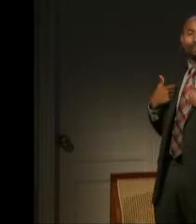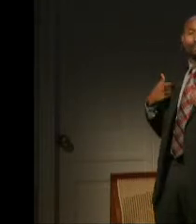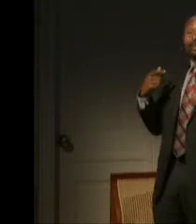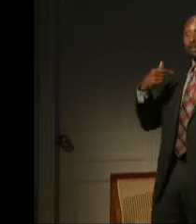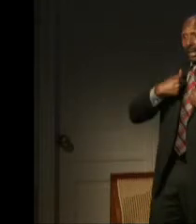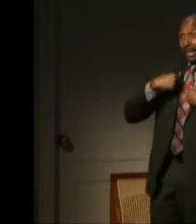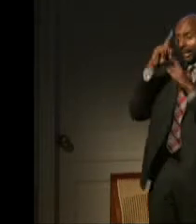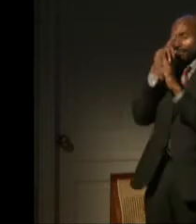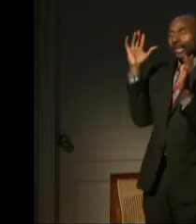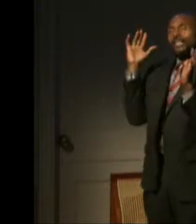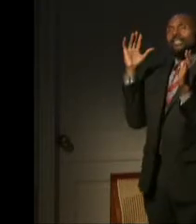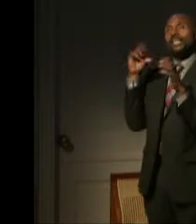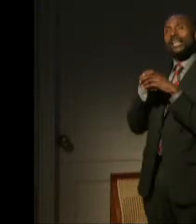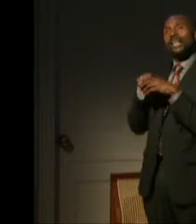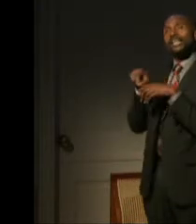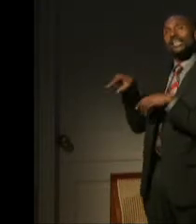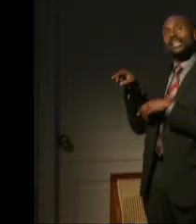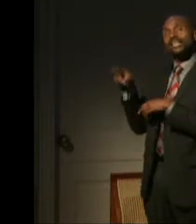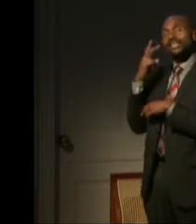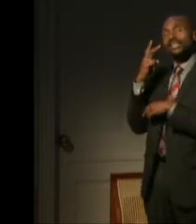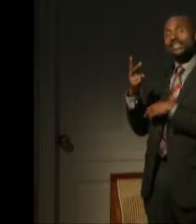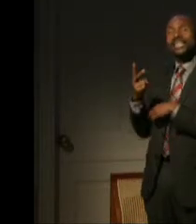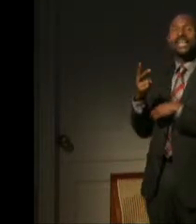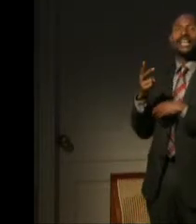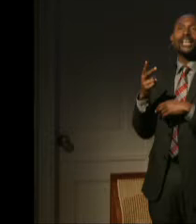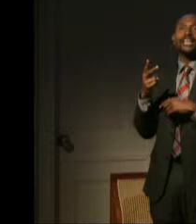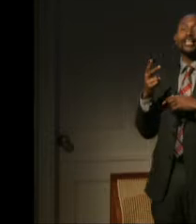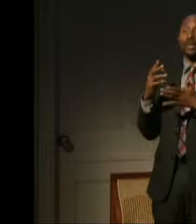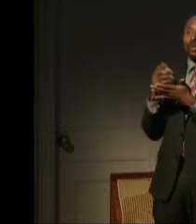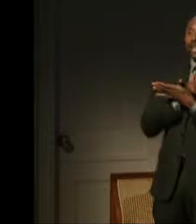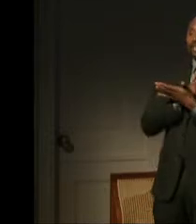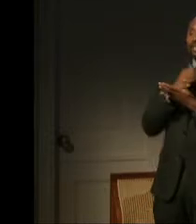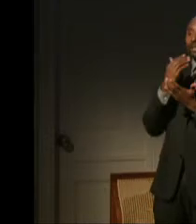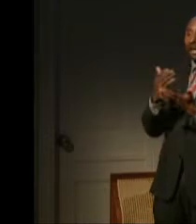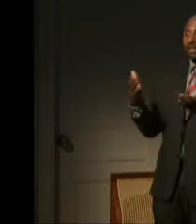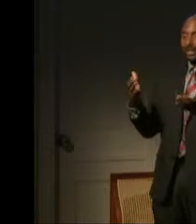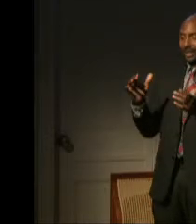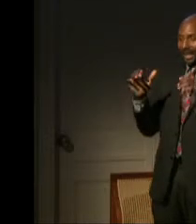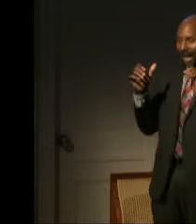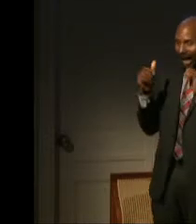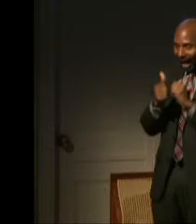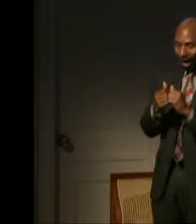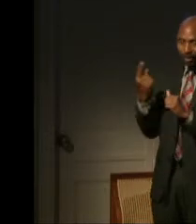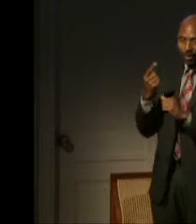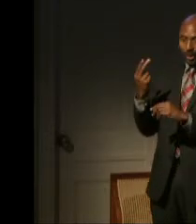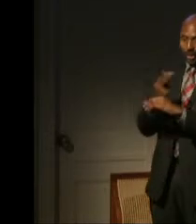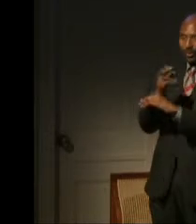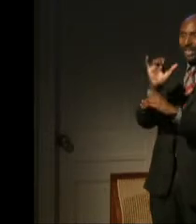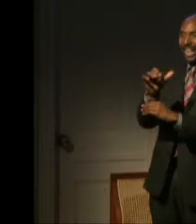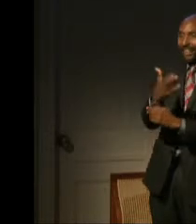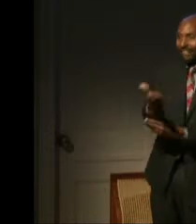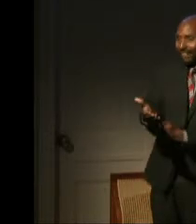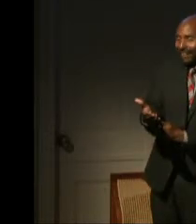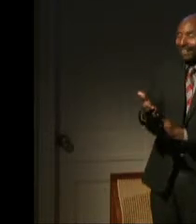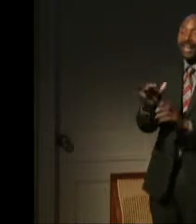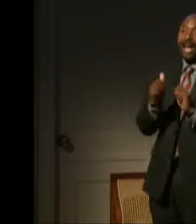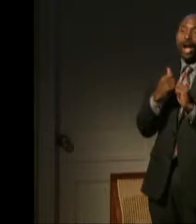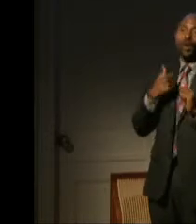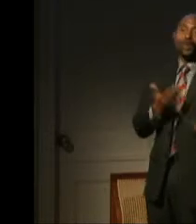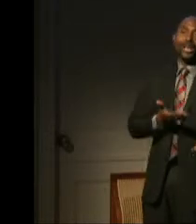looking at the lives of collection objects, how they're being used, how they're being offered up to others for use,